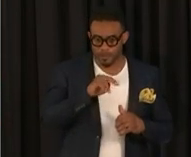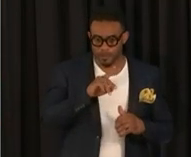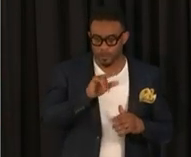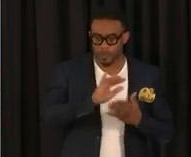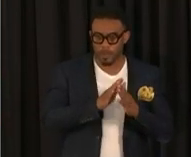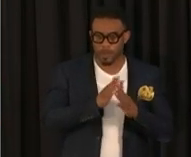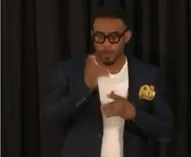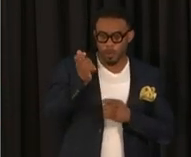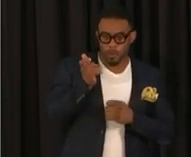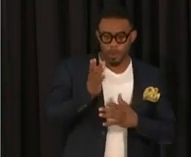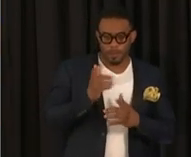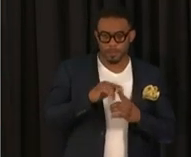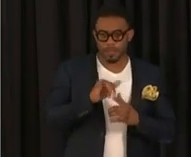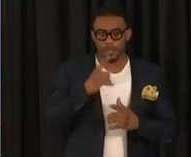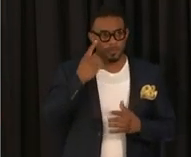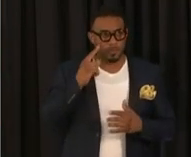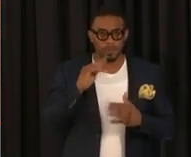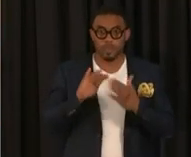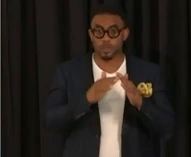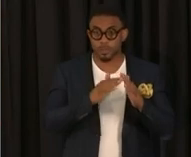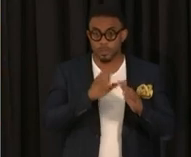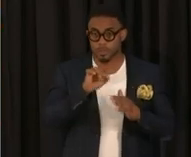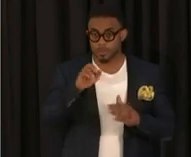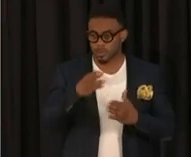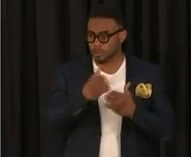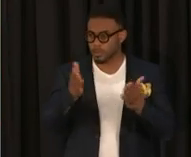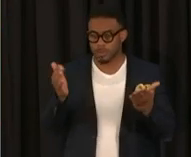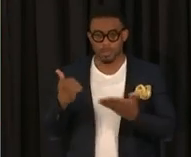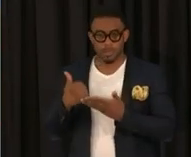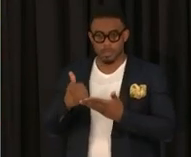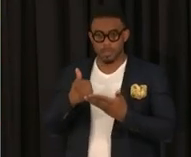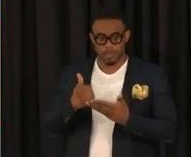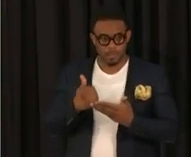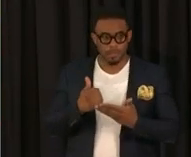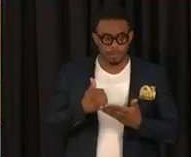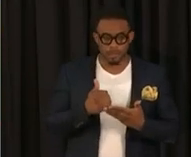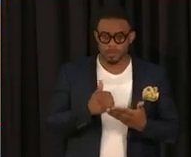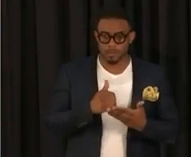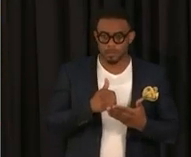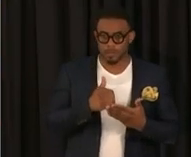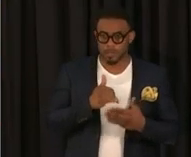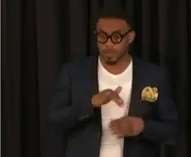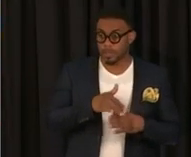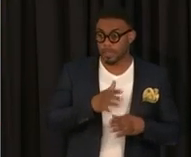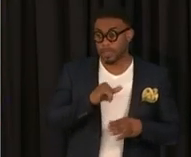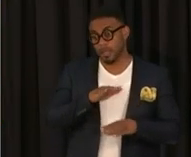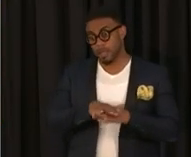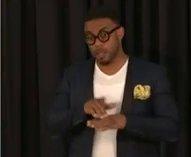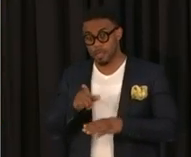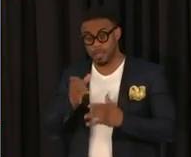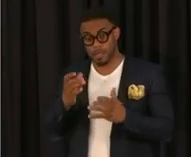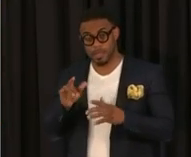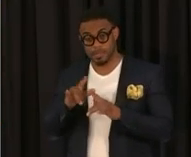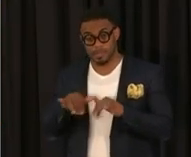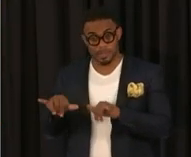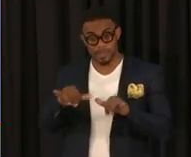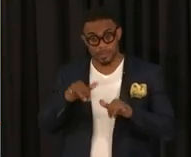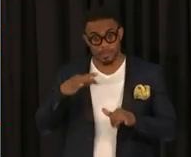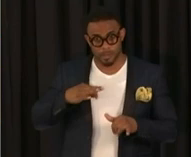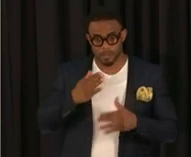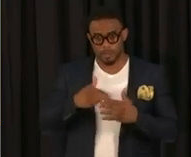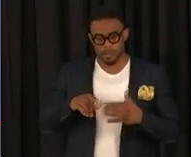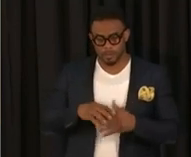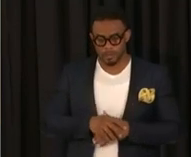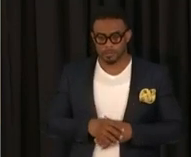you can become a subscriber for community solar and help, you know, again, to deploy that way and get a lot of the same